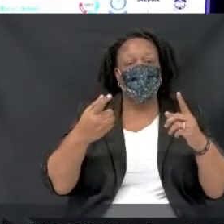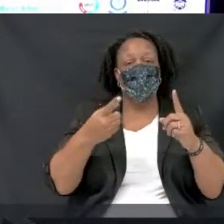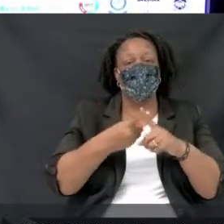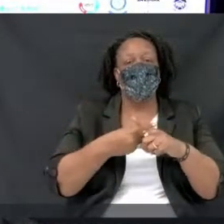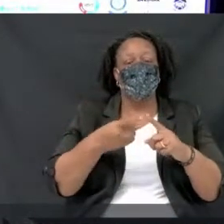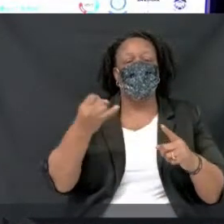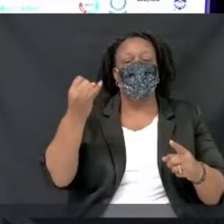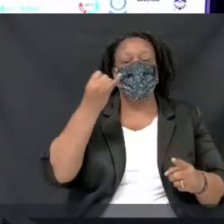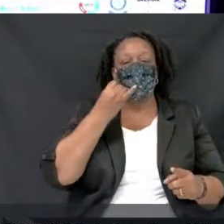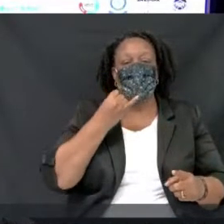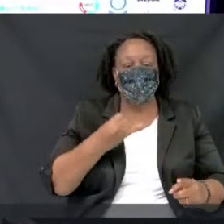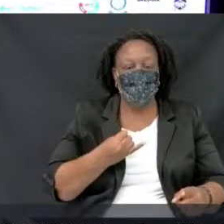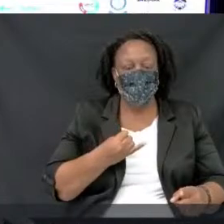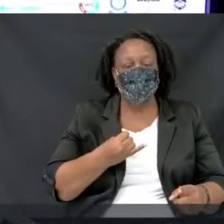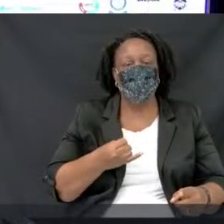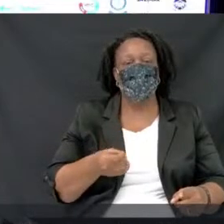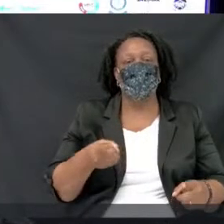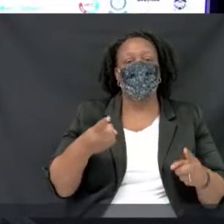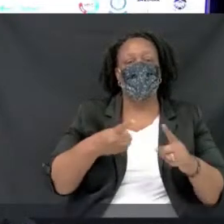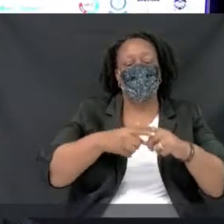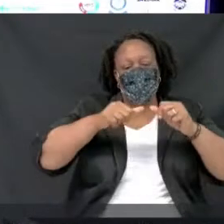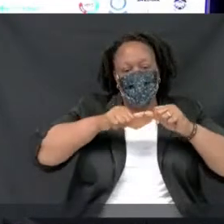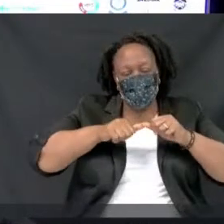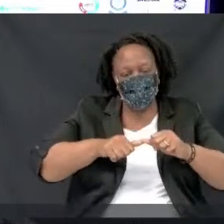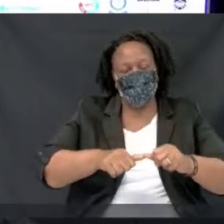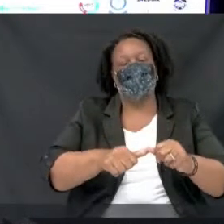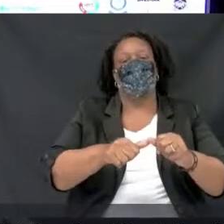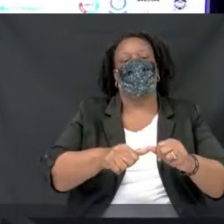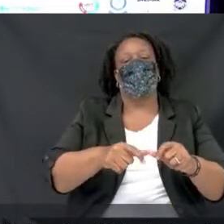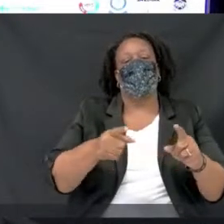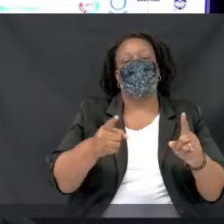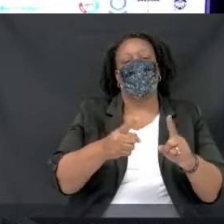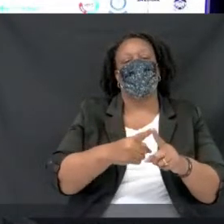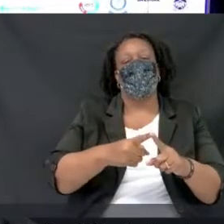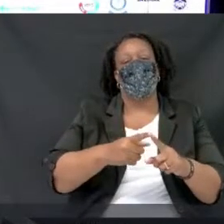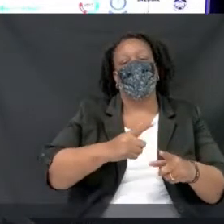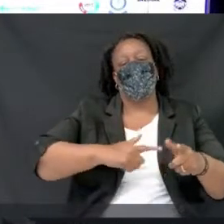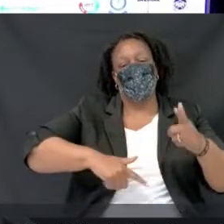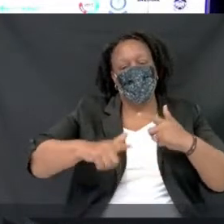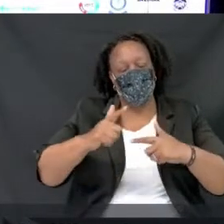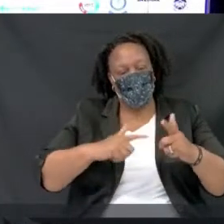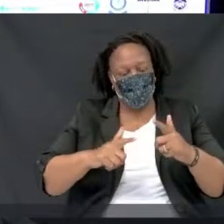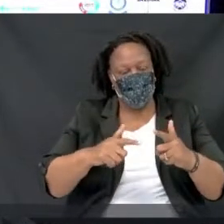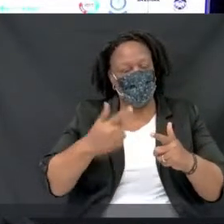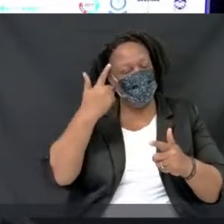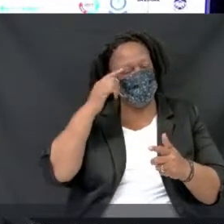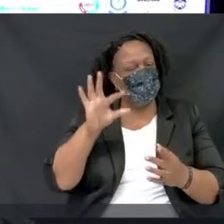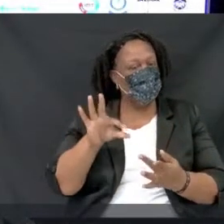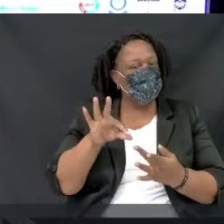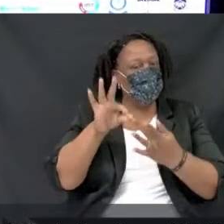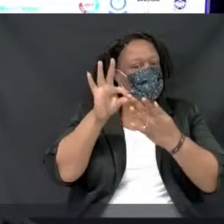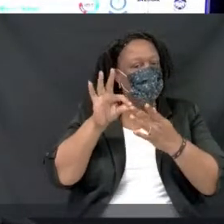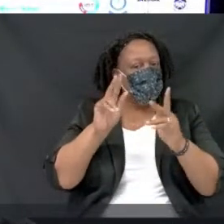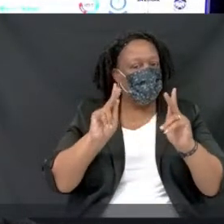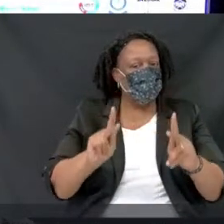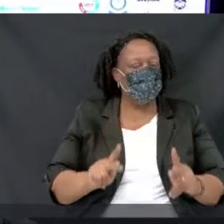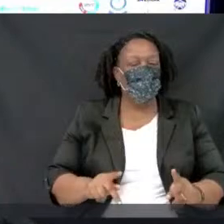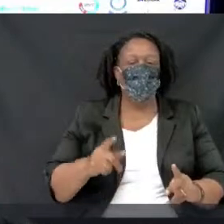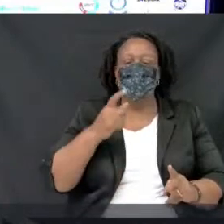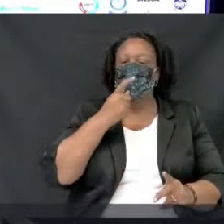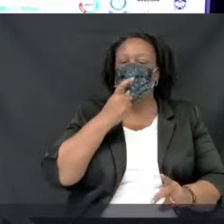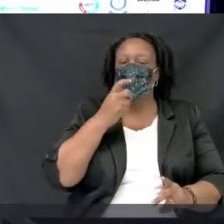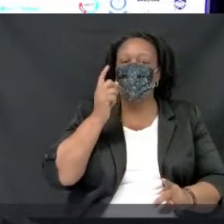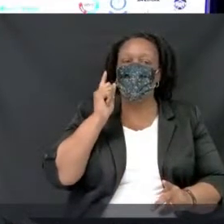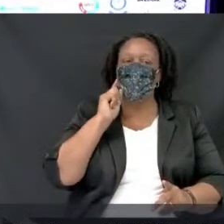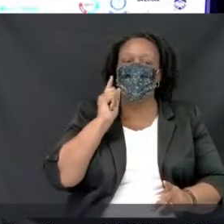Mrs. Christmas Jacobs, who provides a very important service to a special group of people within our